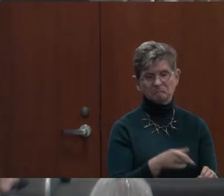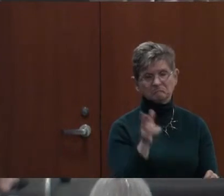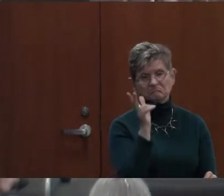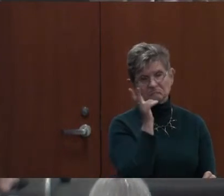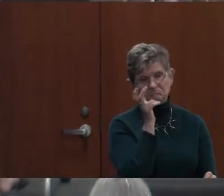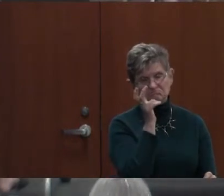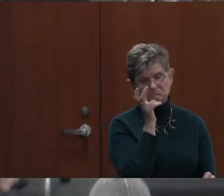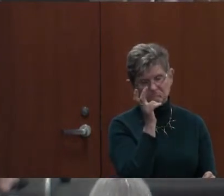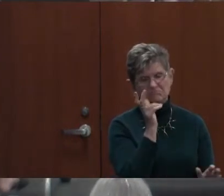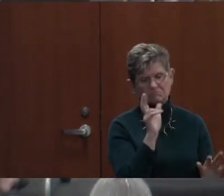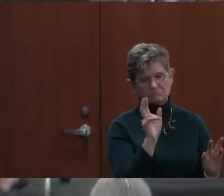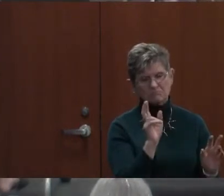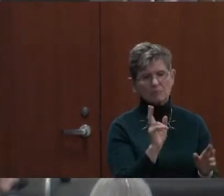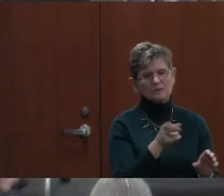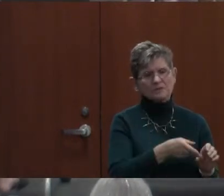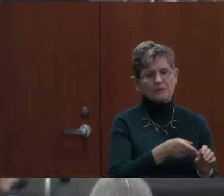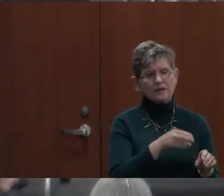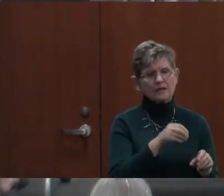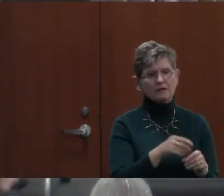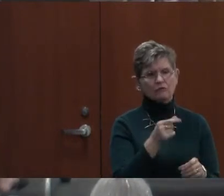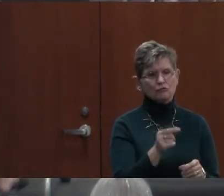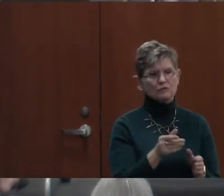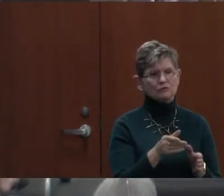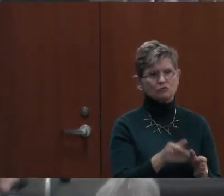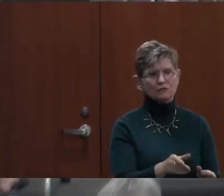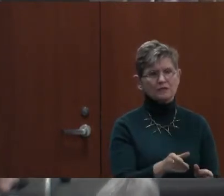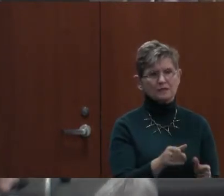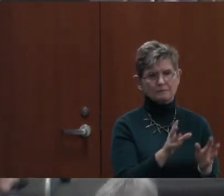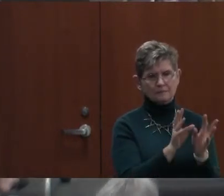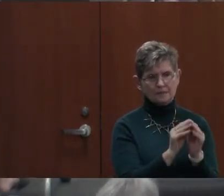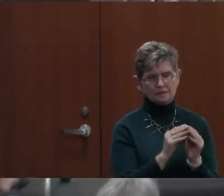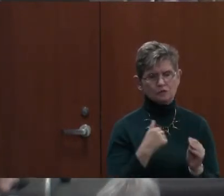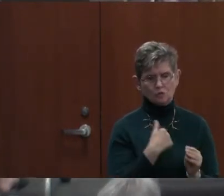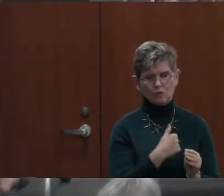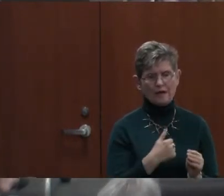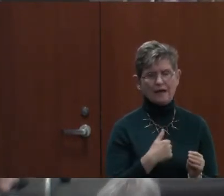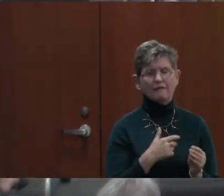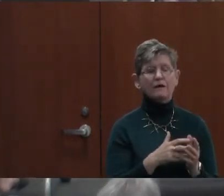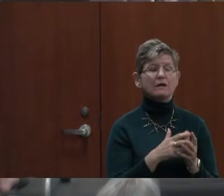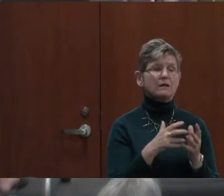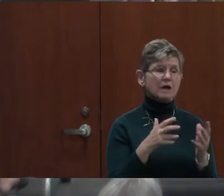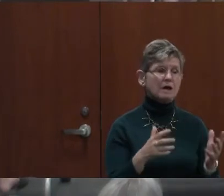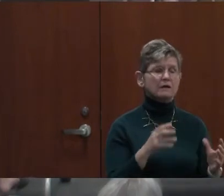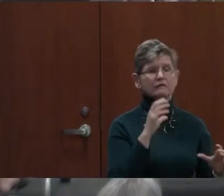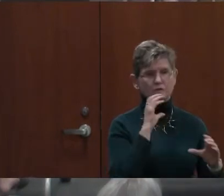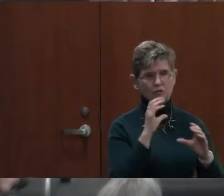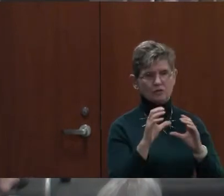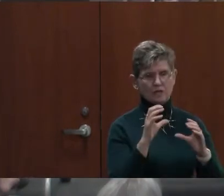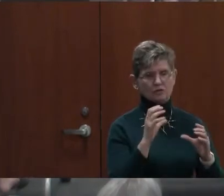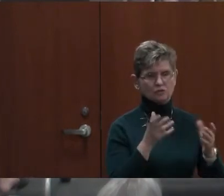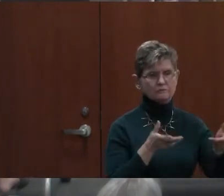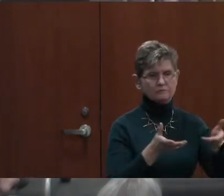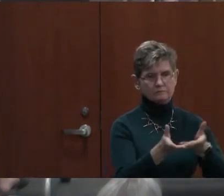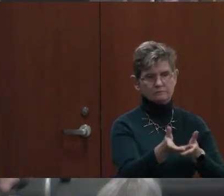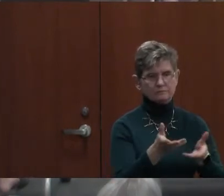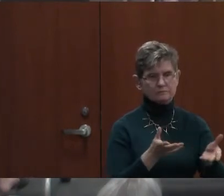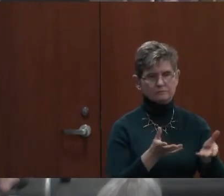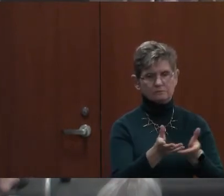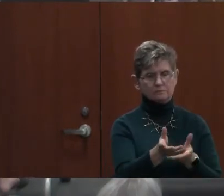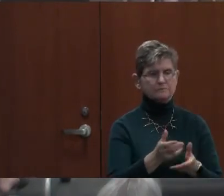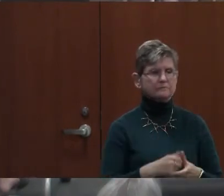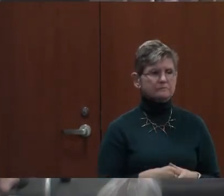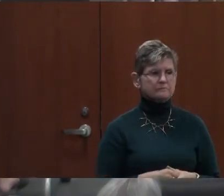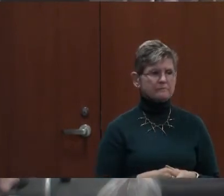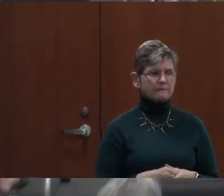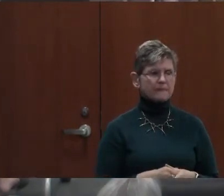in or participating in our Green Street meetings, so that we have a lot of communication going. And